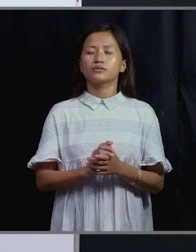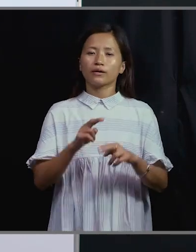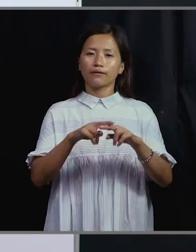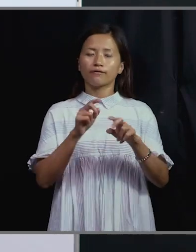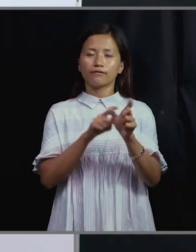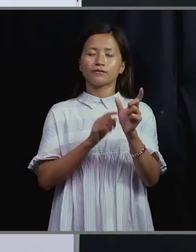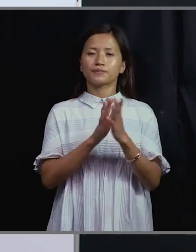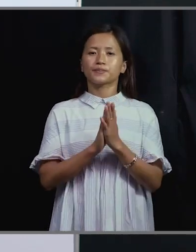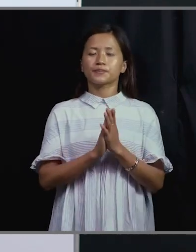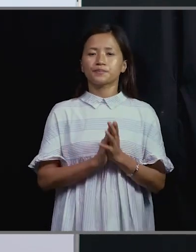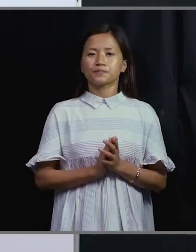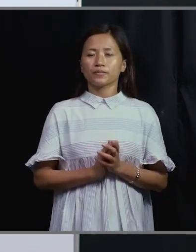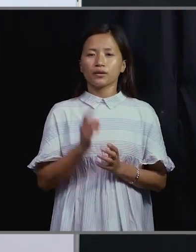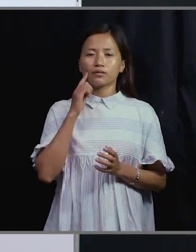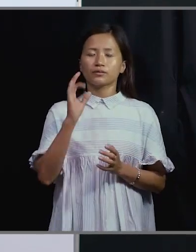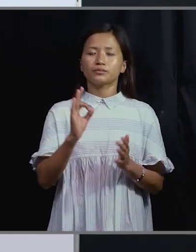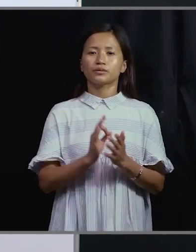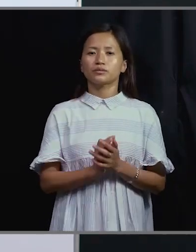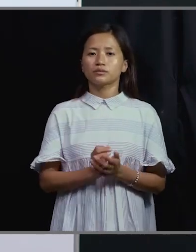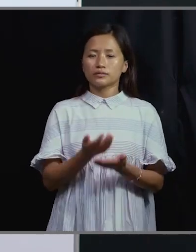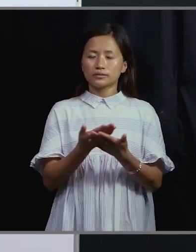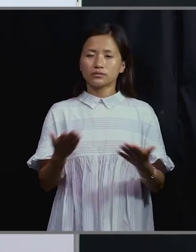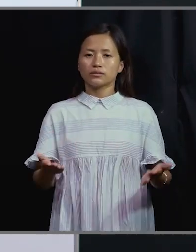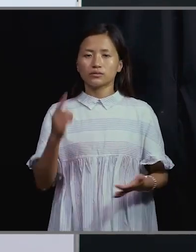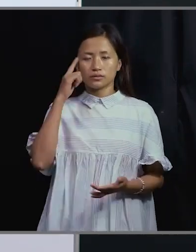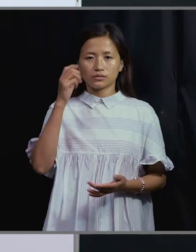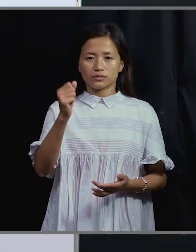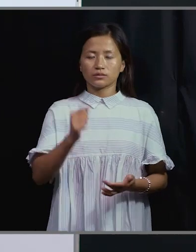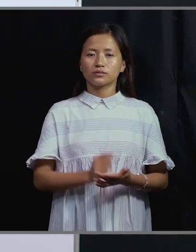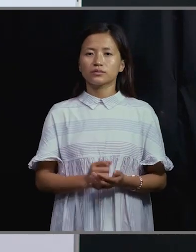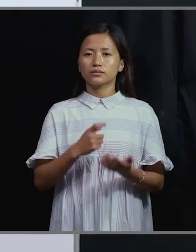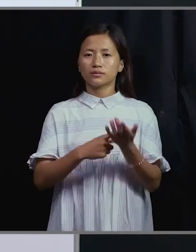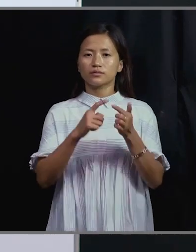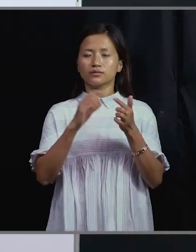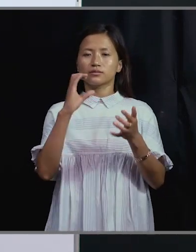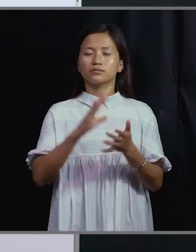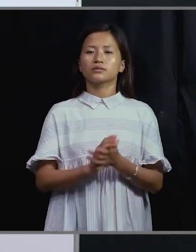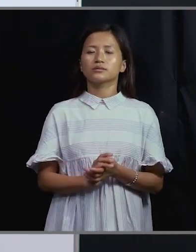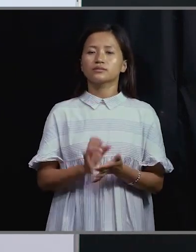But the very important thing to remember here in this reaction is that